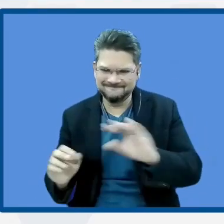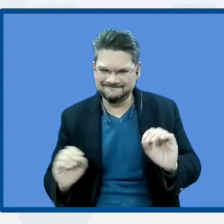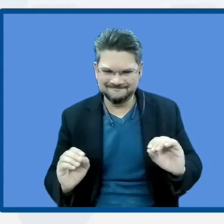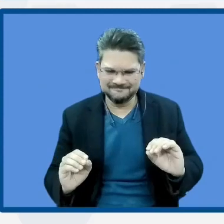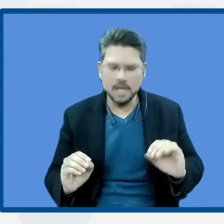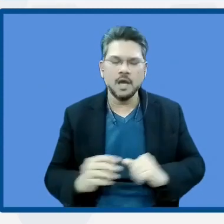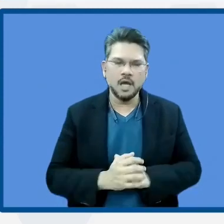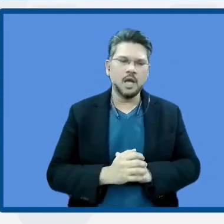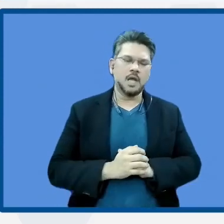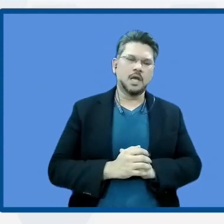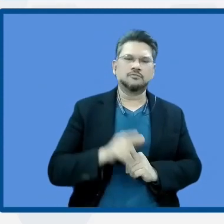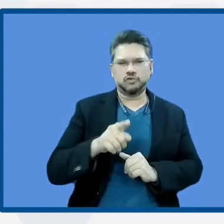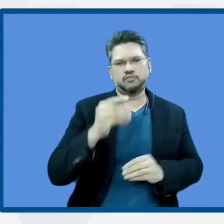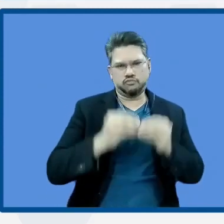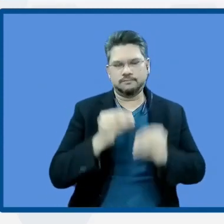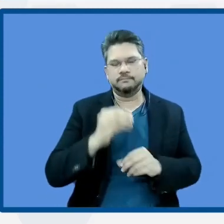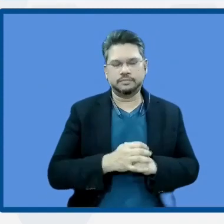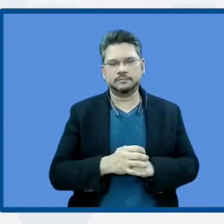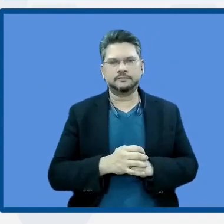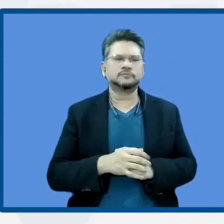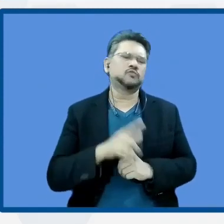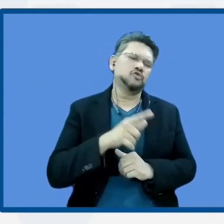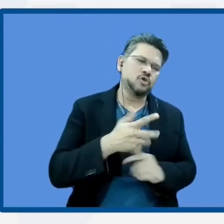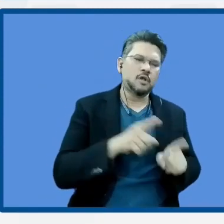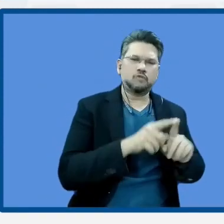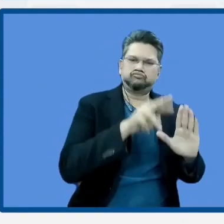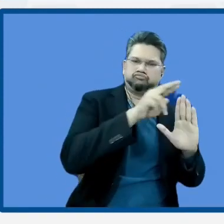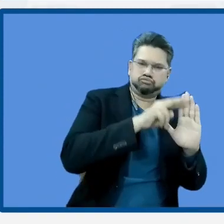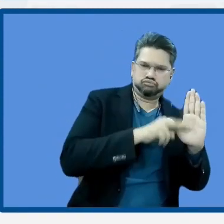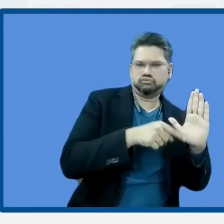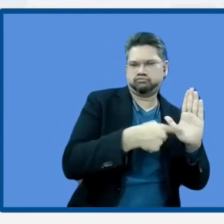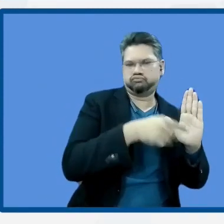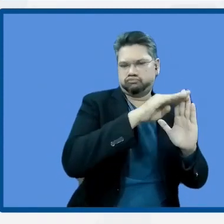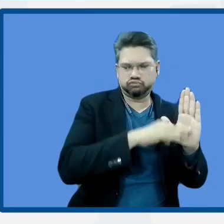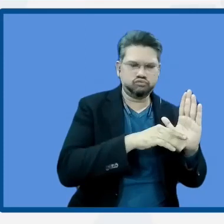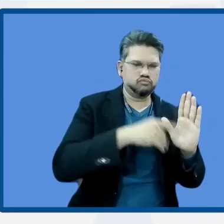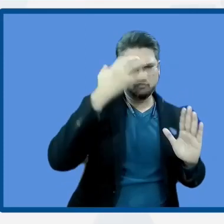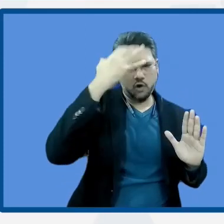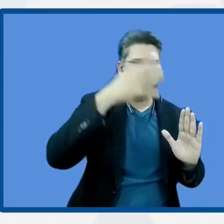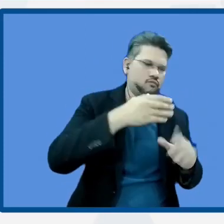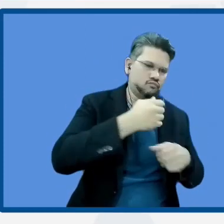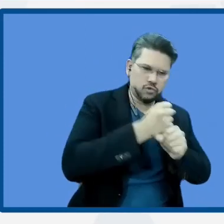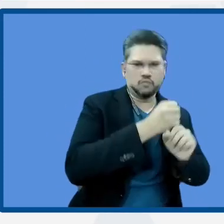at a regulation level, at a national level, implementing planning